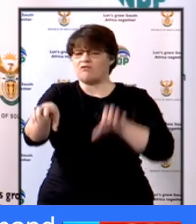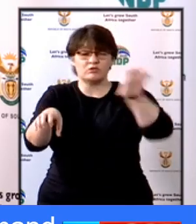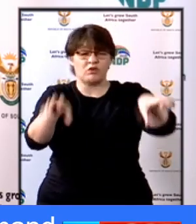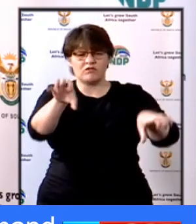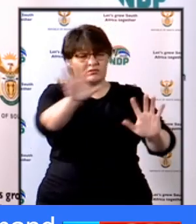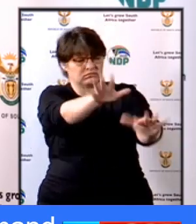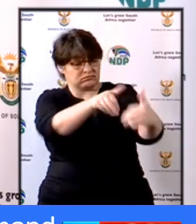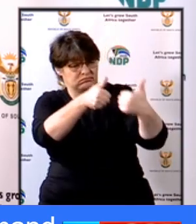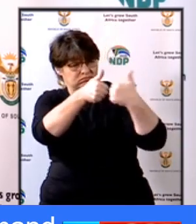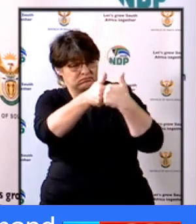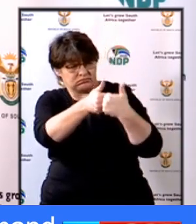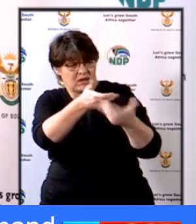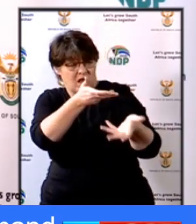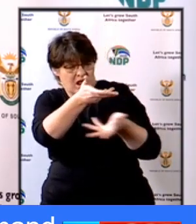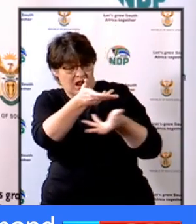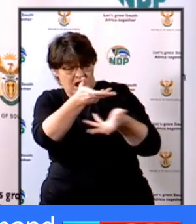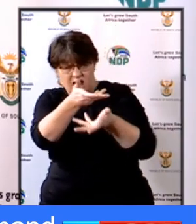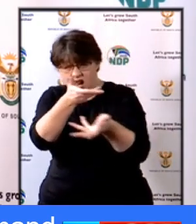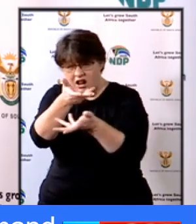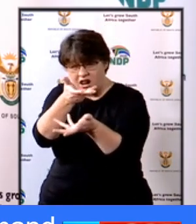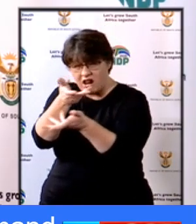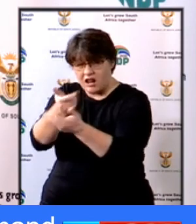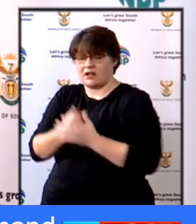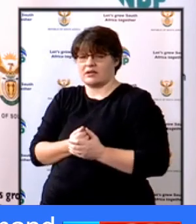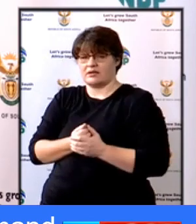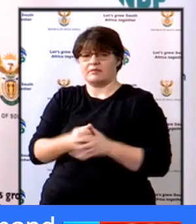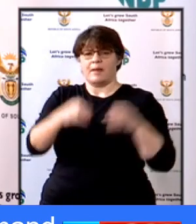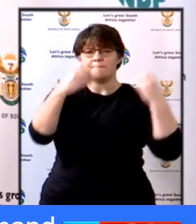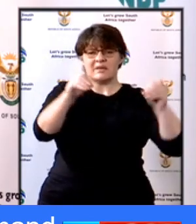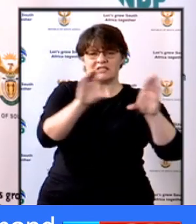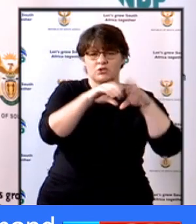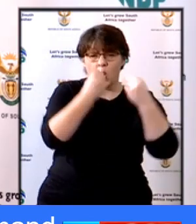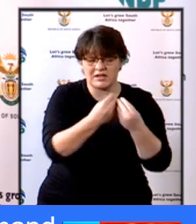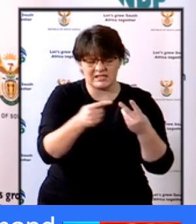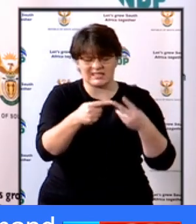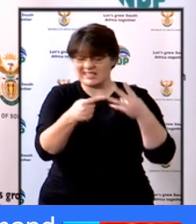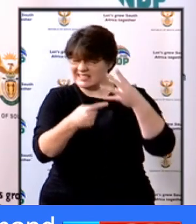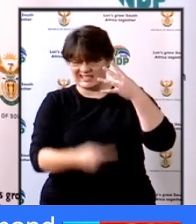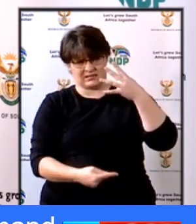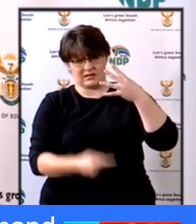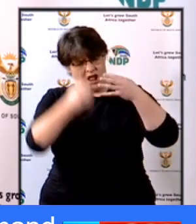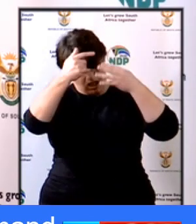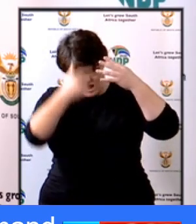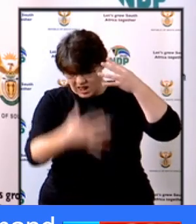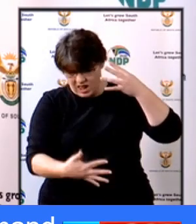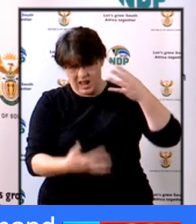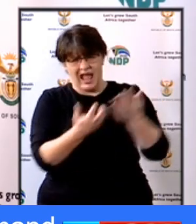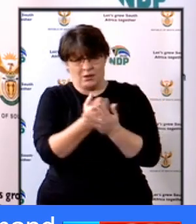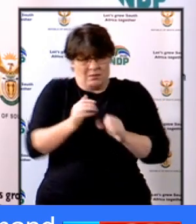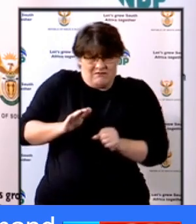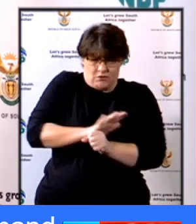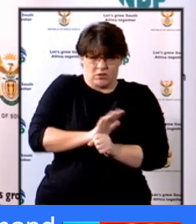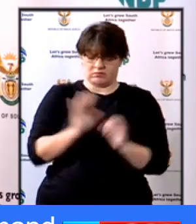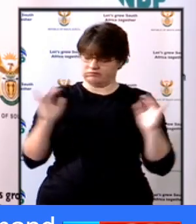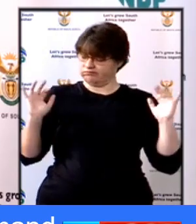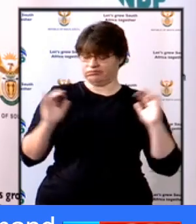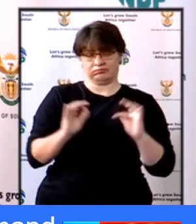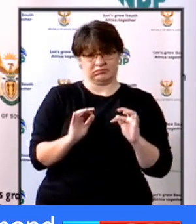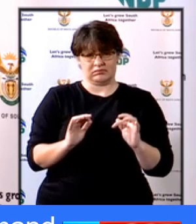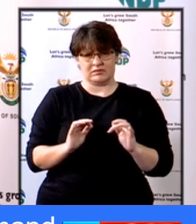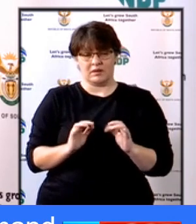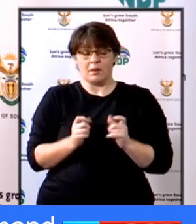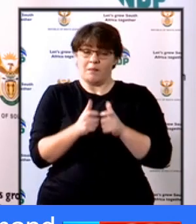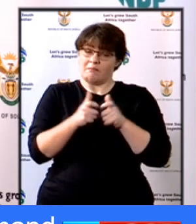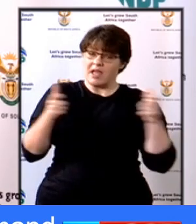Presidential Coordinating Council, with many business organizations across the economy, with the largest trade